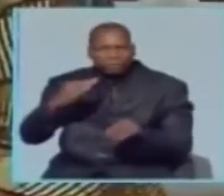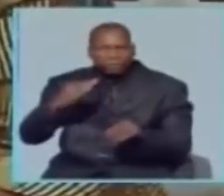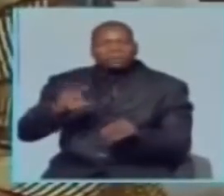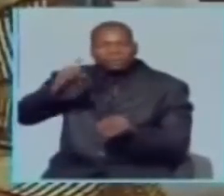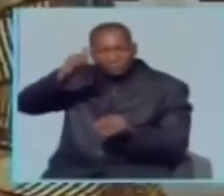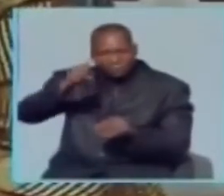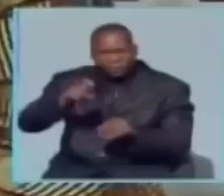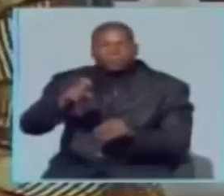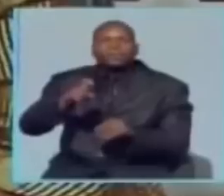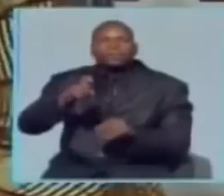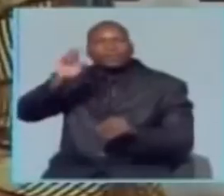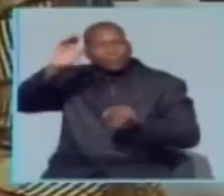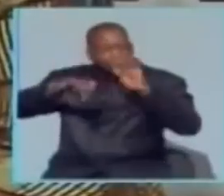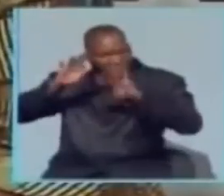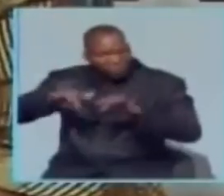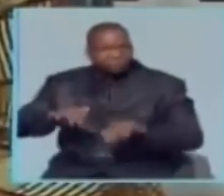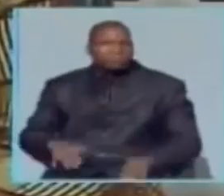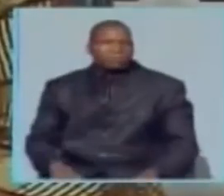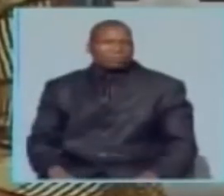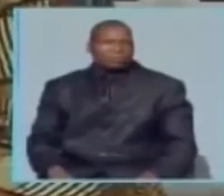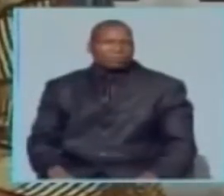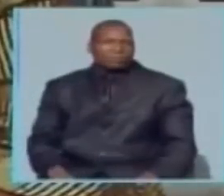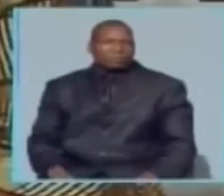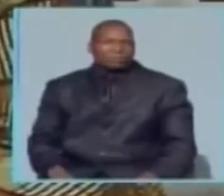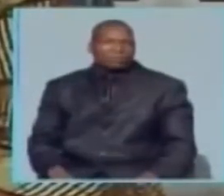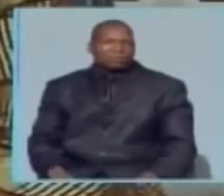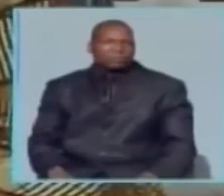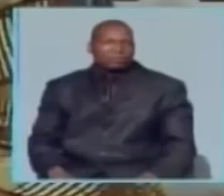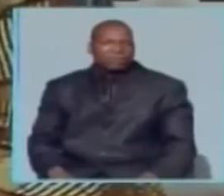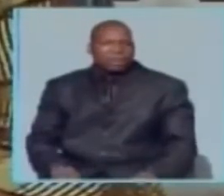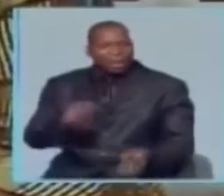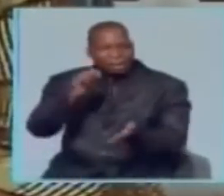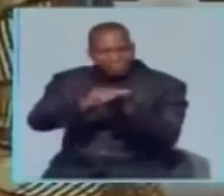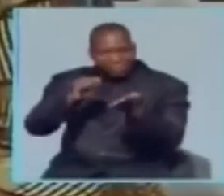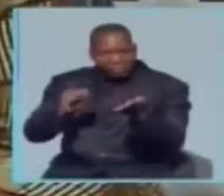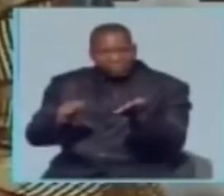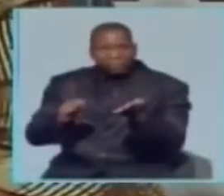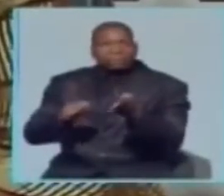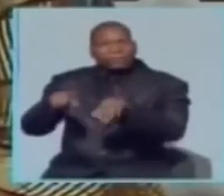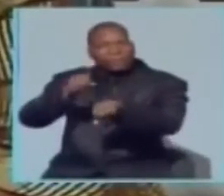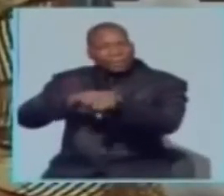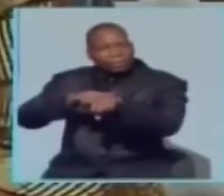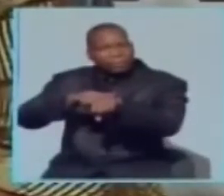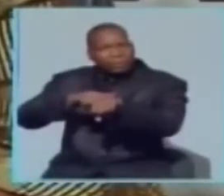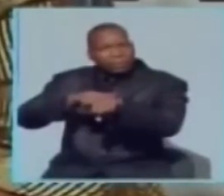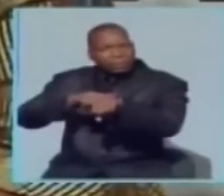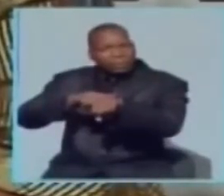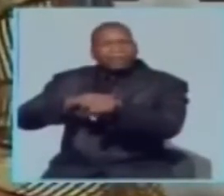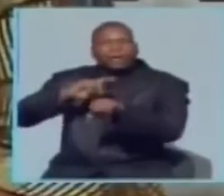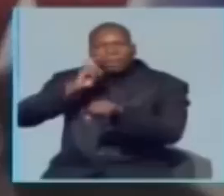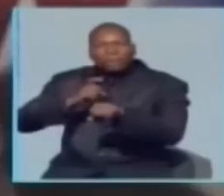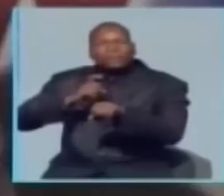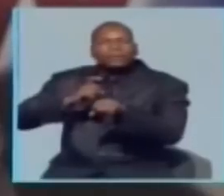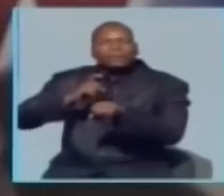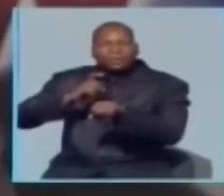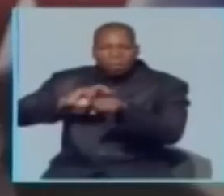So not to belabor the point, I believe there are times when a nation has to be called to prayer, and